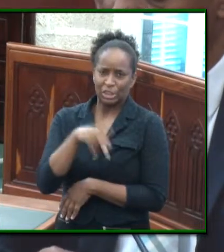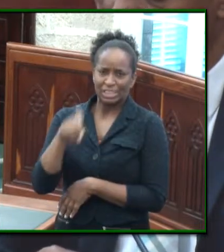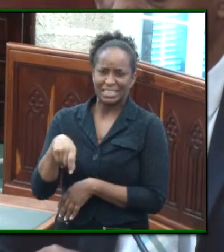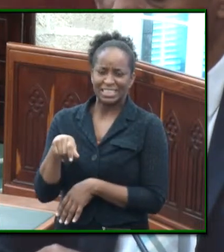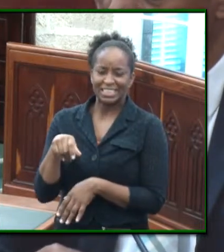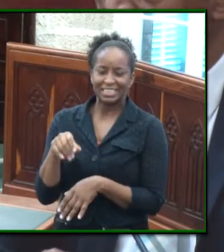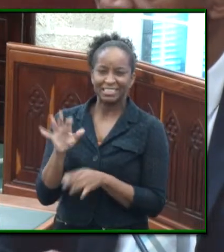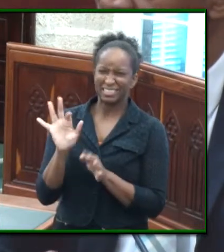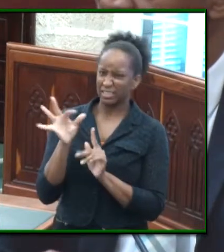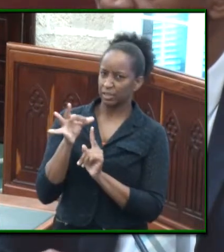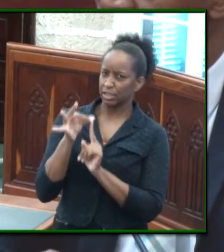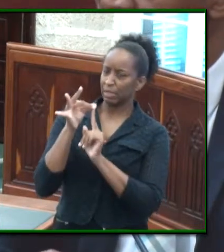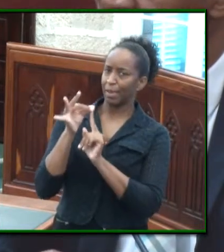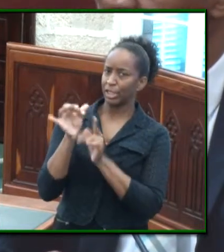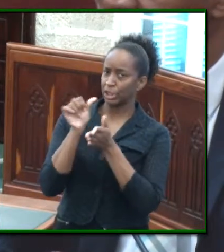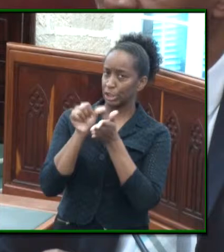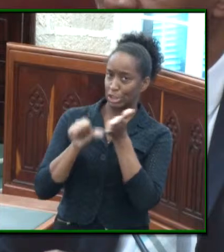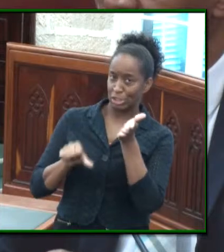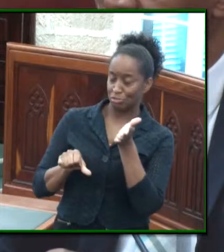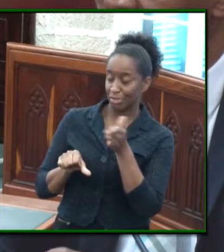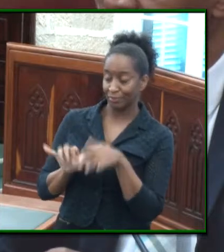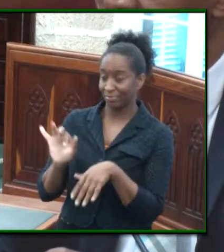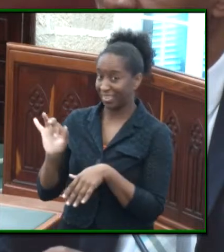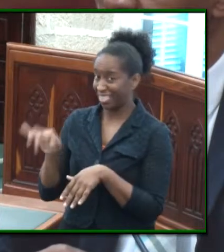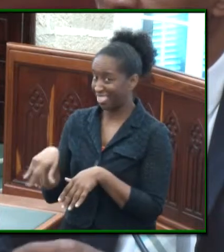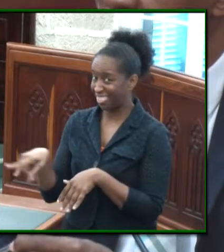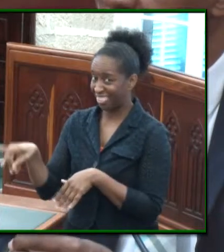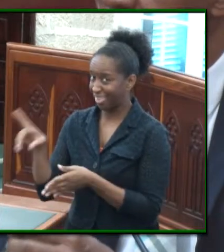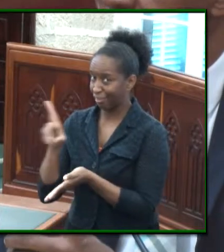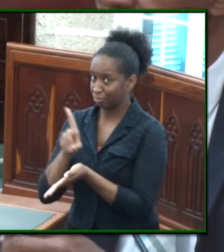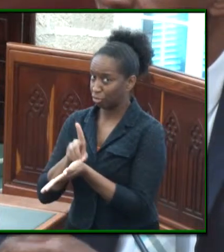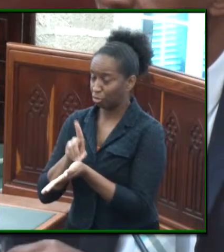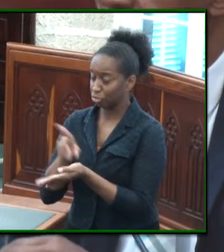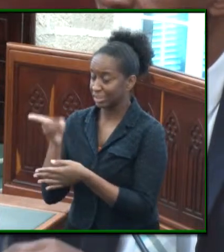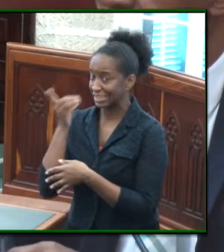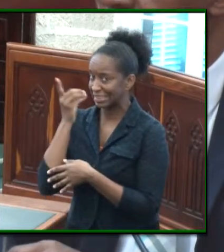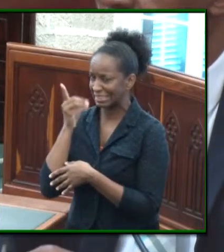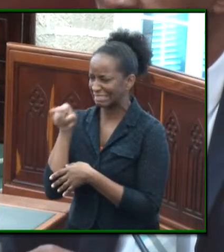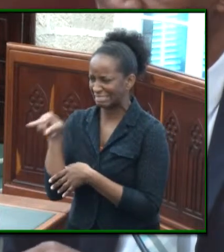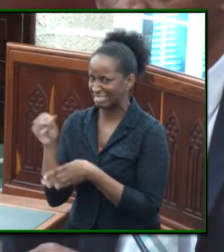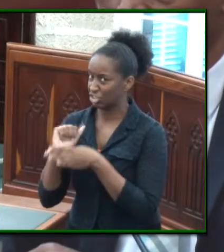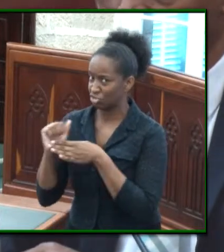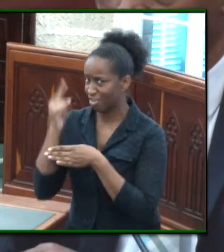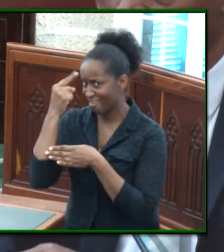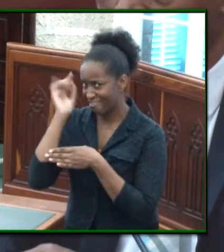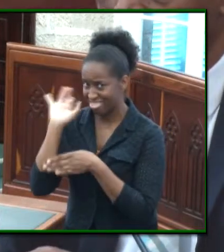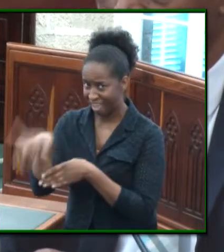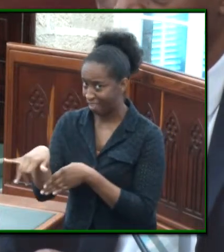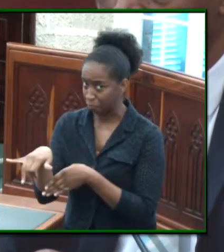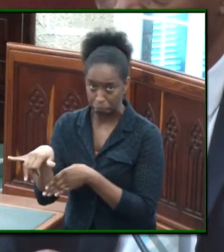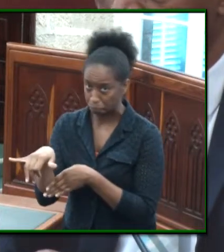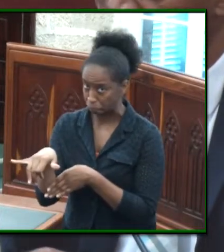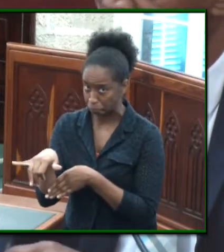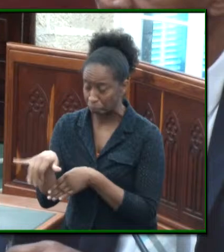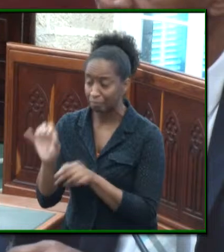yes, many of them can be simple and resolved in simple ways. But when you have technical